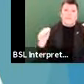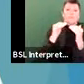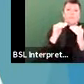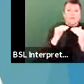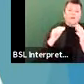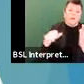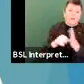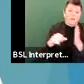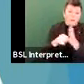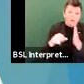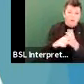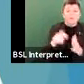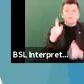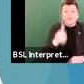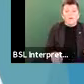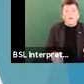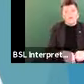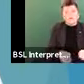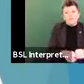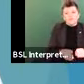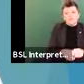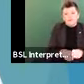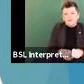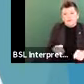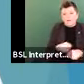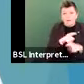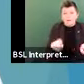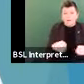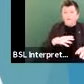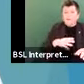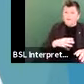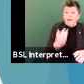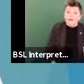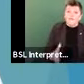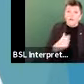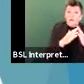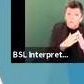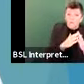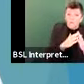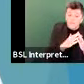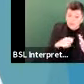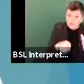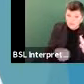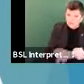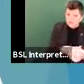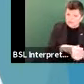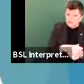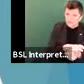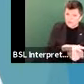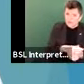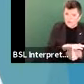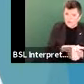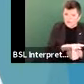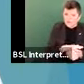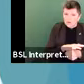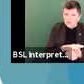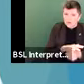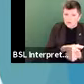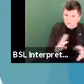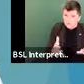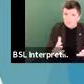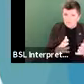for those who are already home owners, the situation is extremely favorable